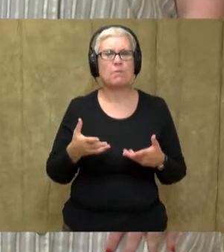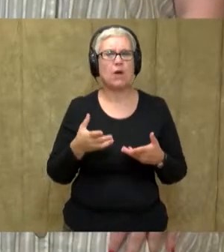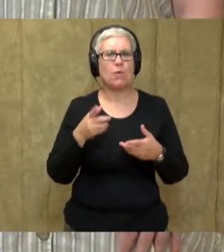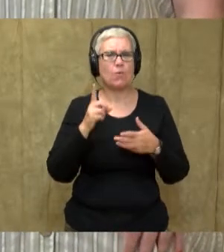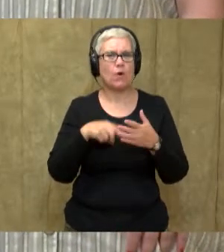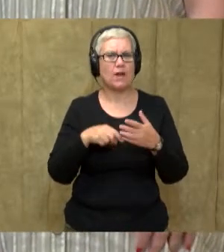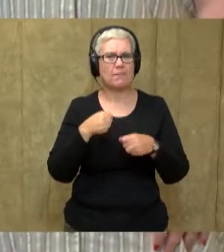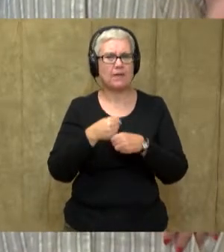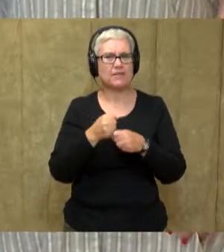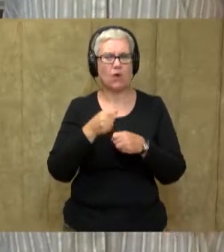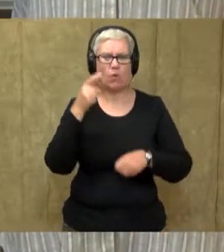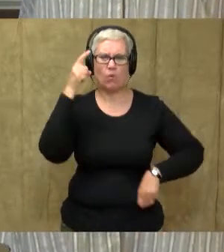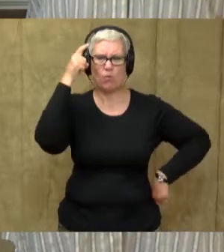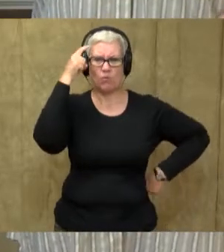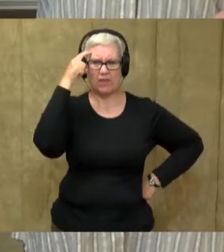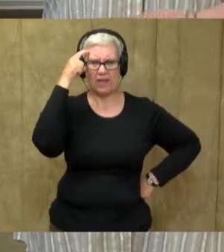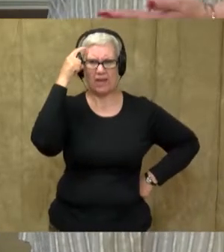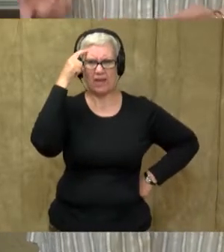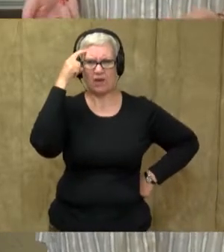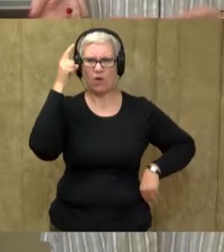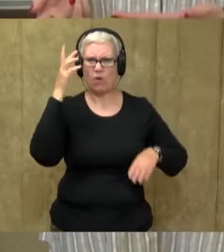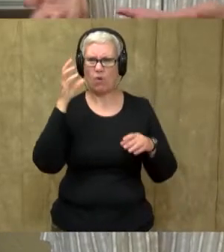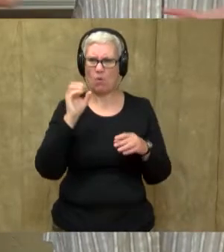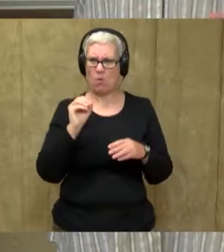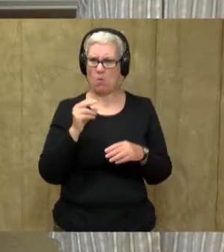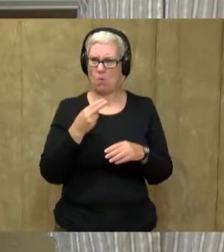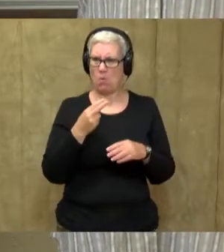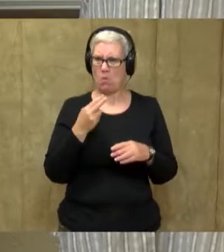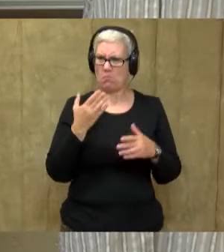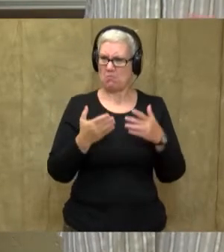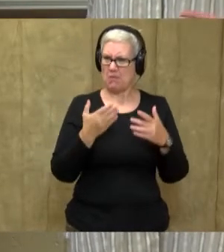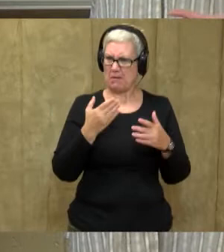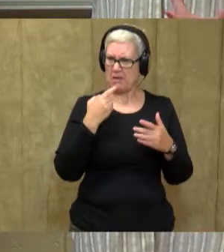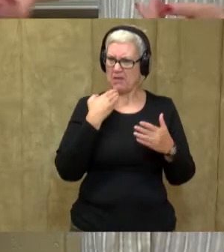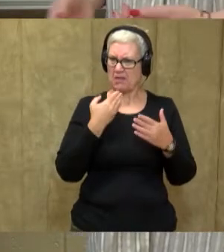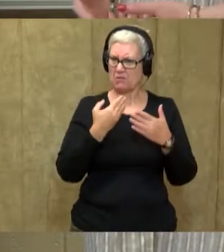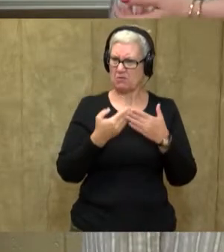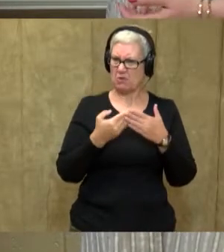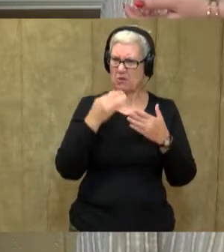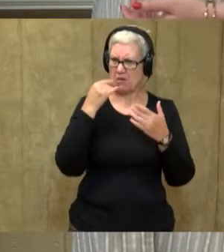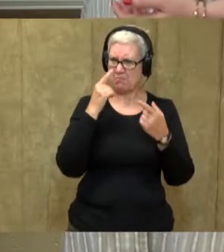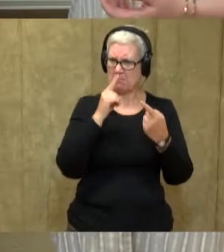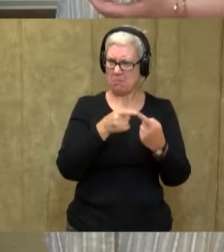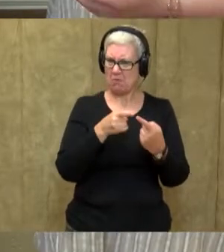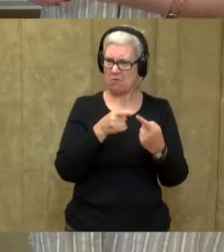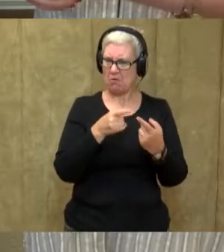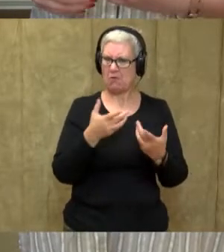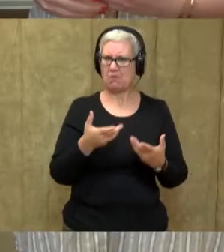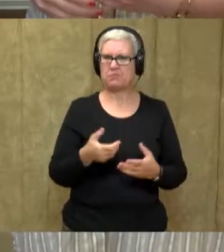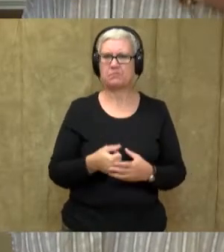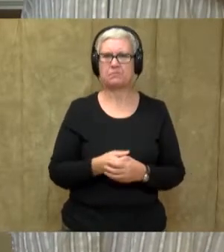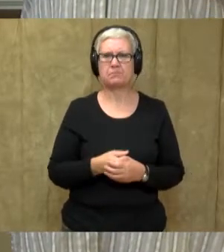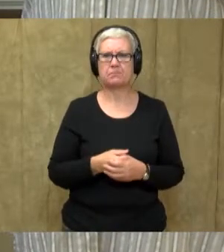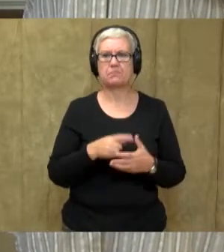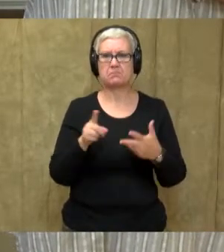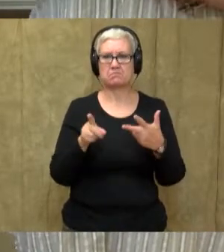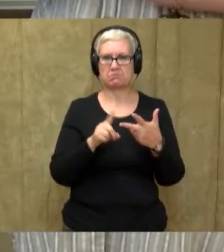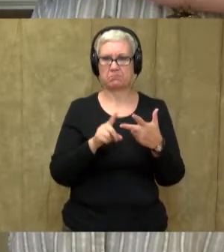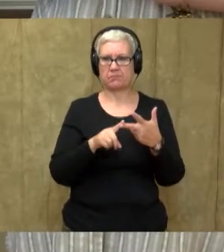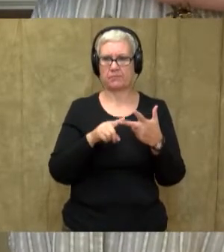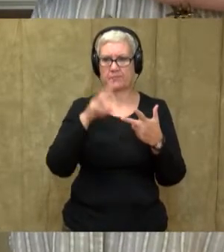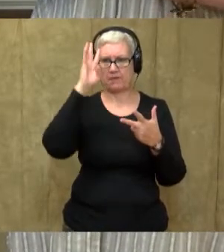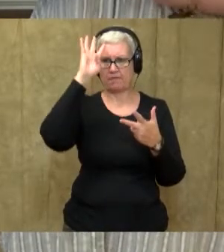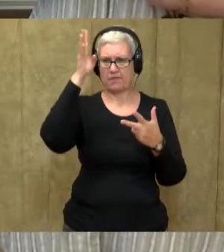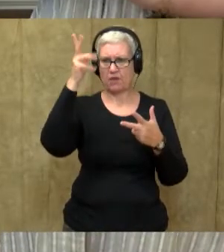do is they start thinking about it. And they say, oh, well, that's a good point. Okay? The next is figurative language. You should know